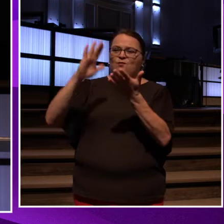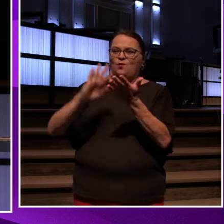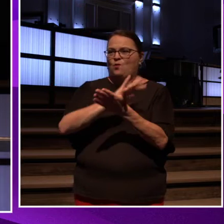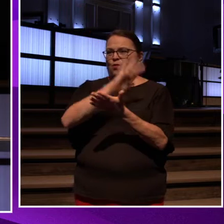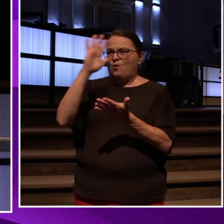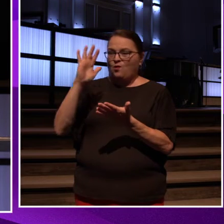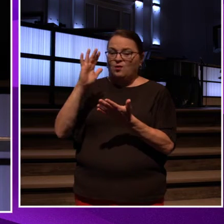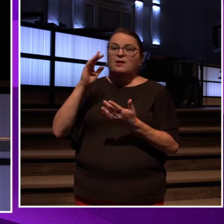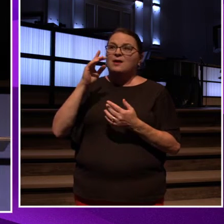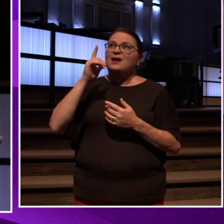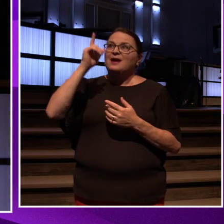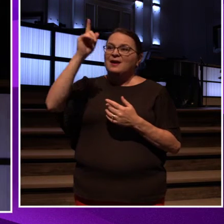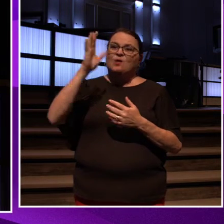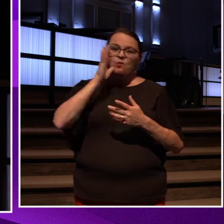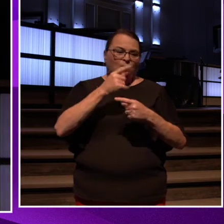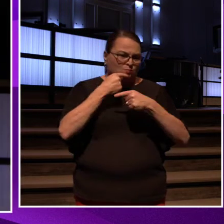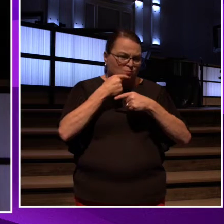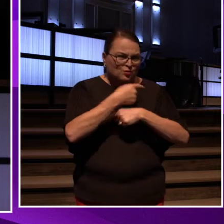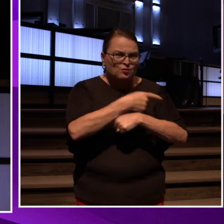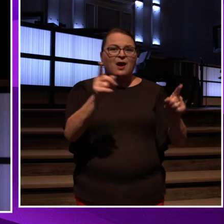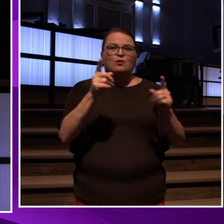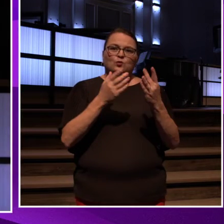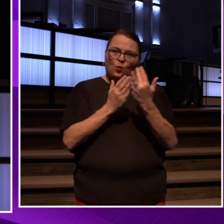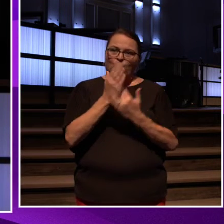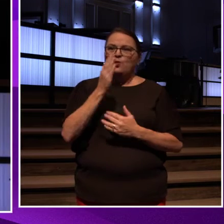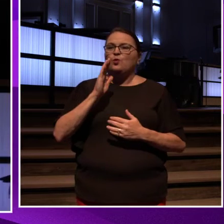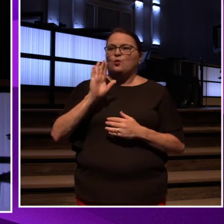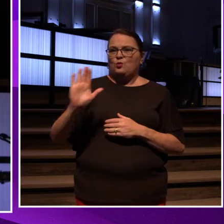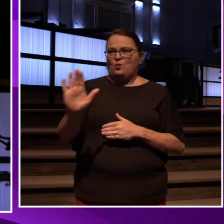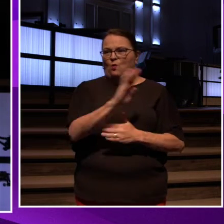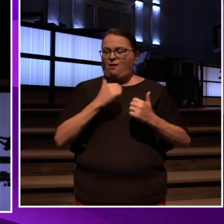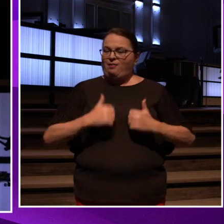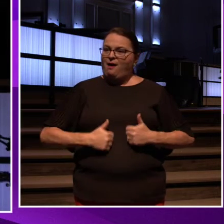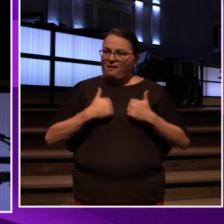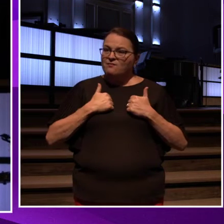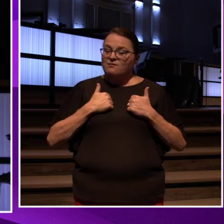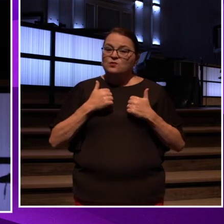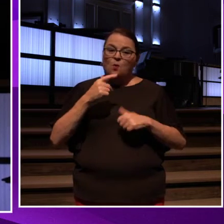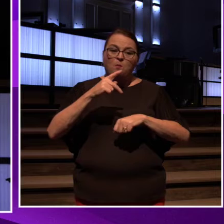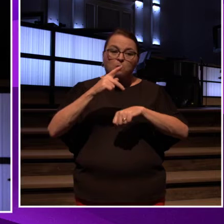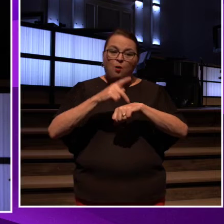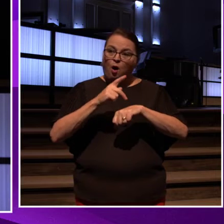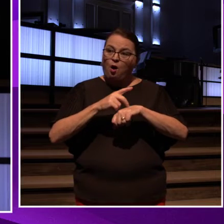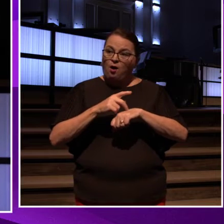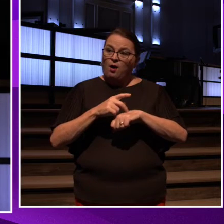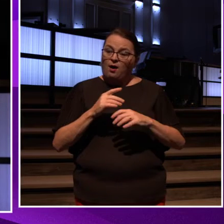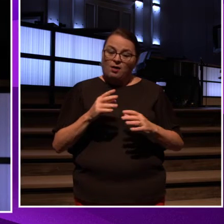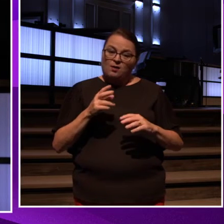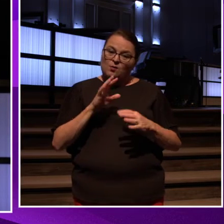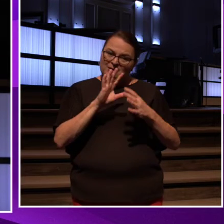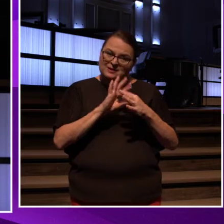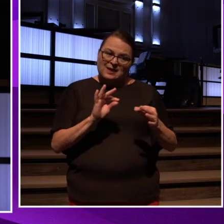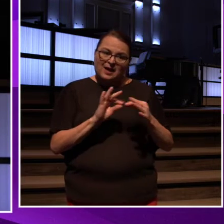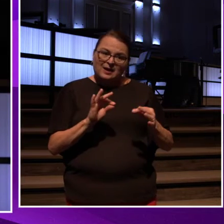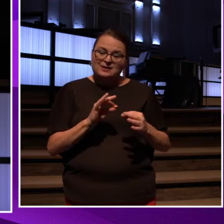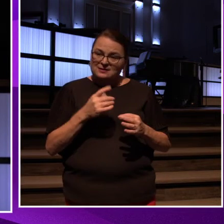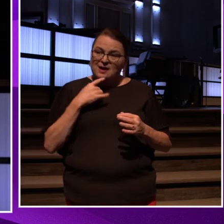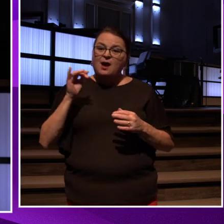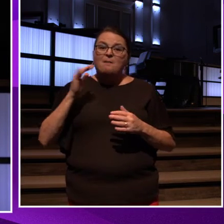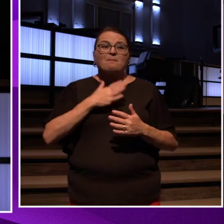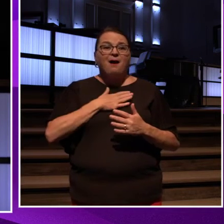he'll pronounce himself through your life. And so Paul was sitting here. It's happened to advance